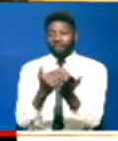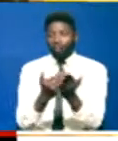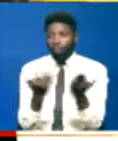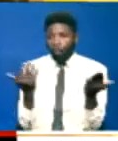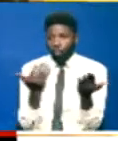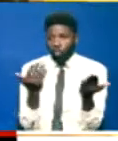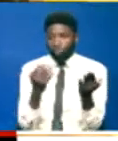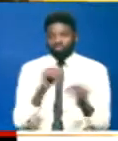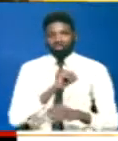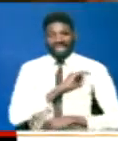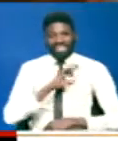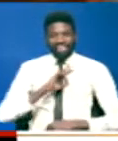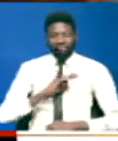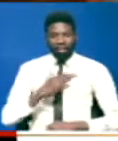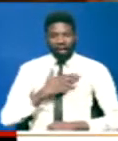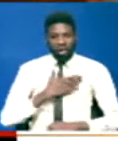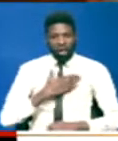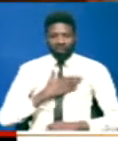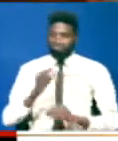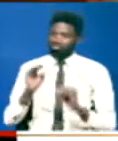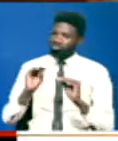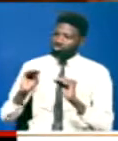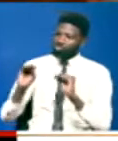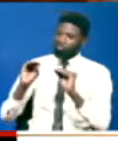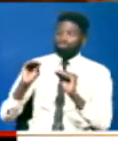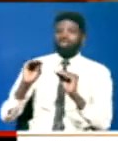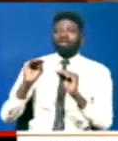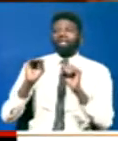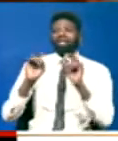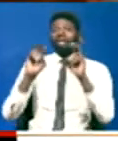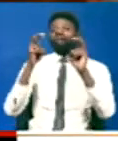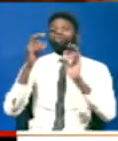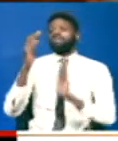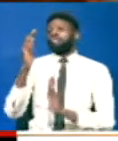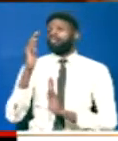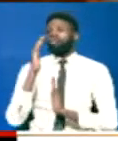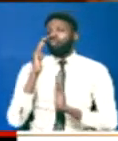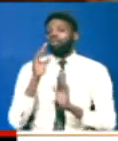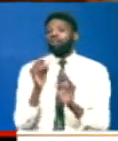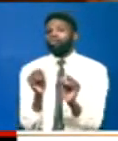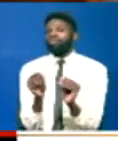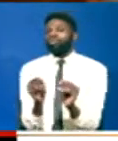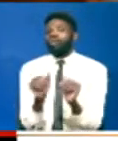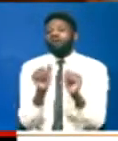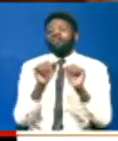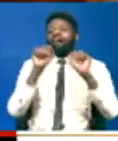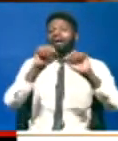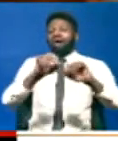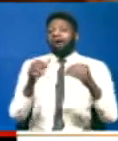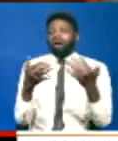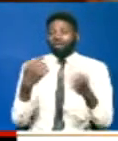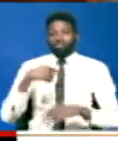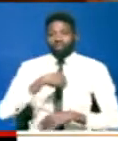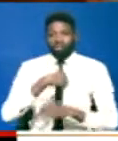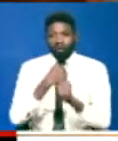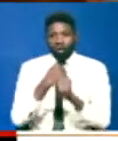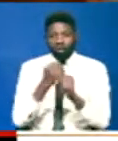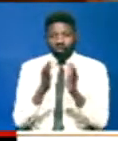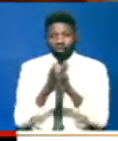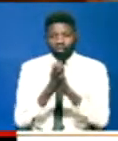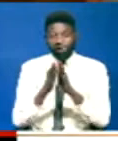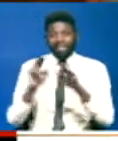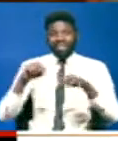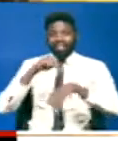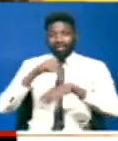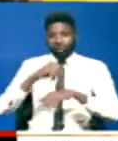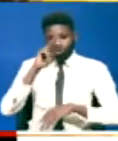are taken through how to handle security matters, and we are collaborating with the National Police Service and all the